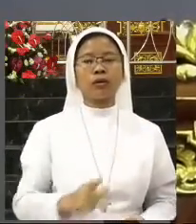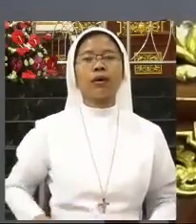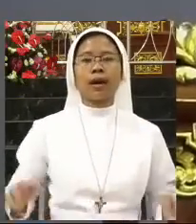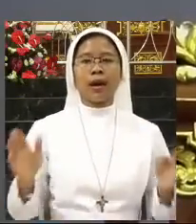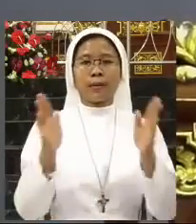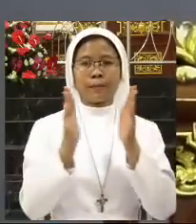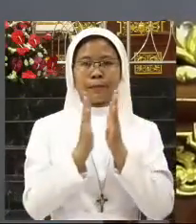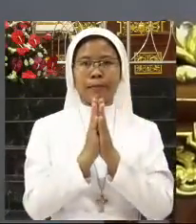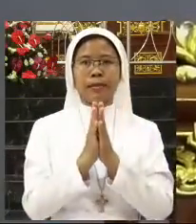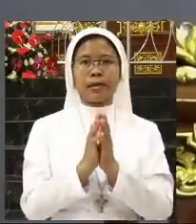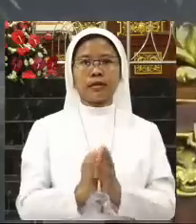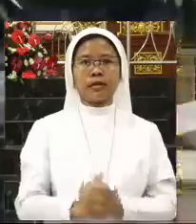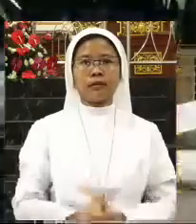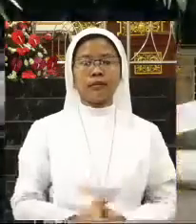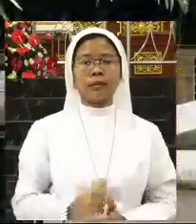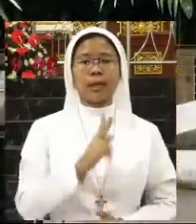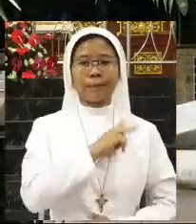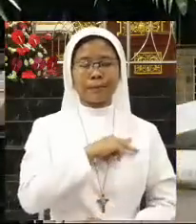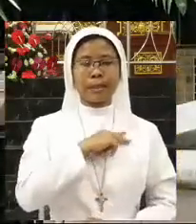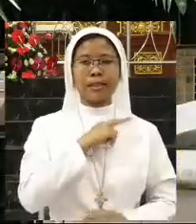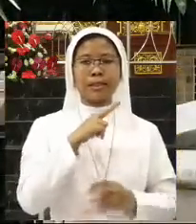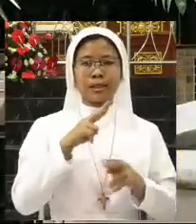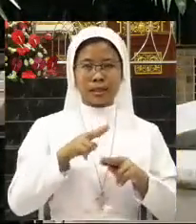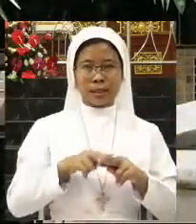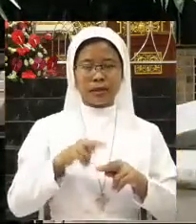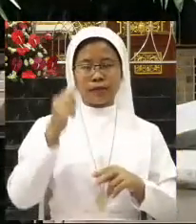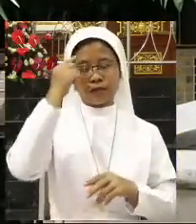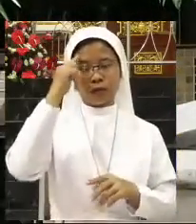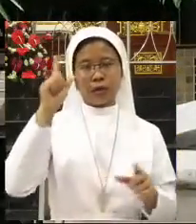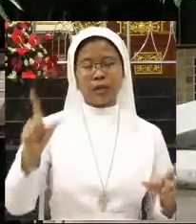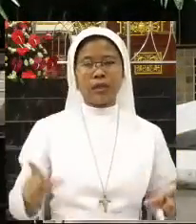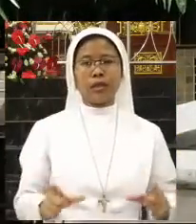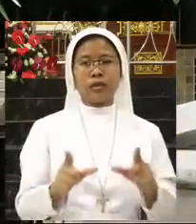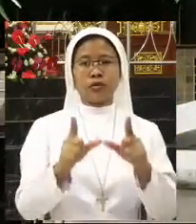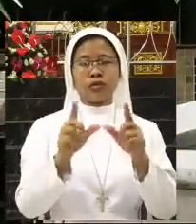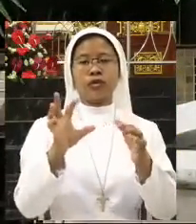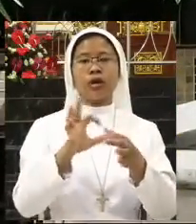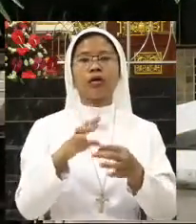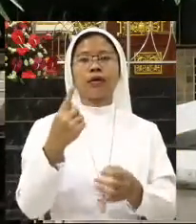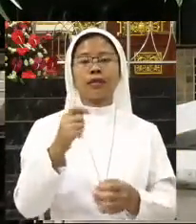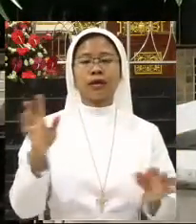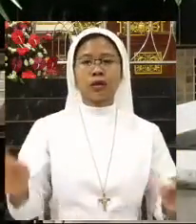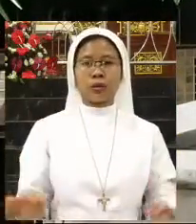Amen. Please be seated for the liturgy of the Eucharist.